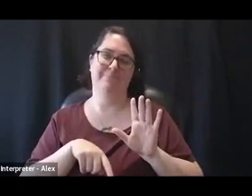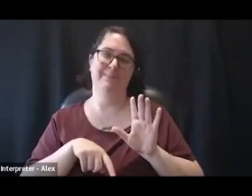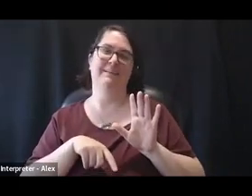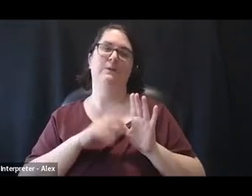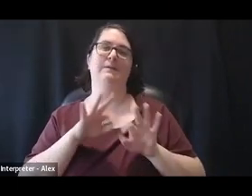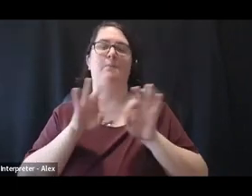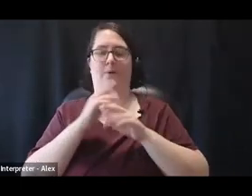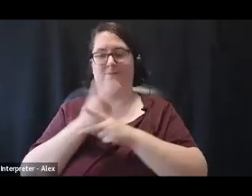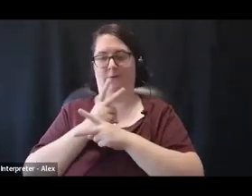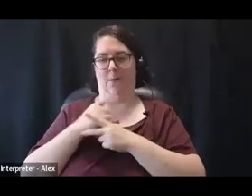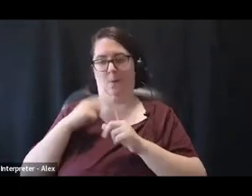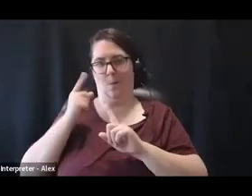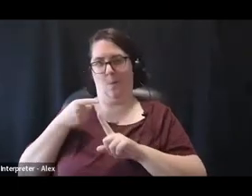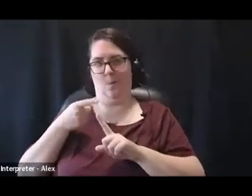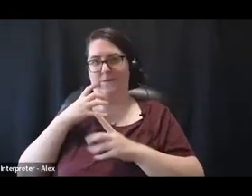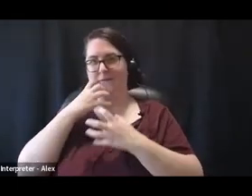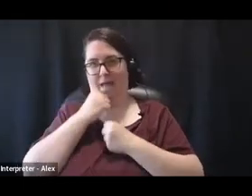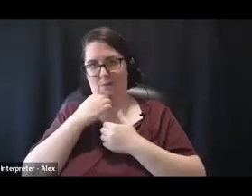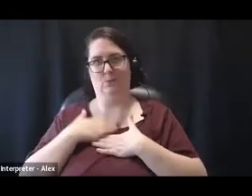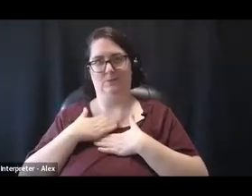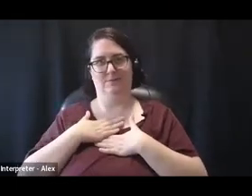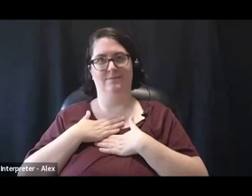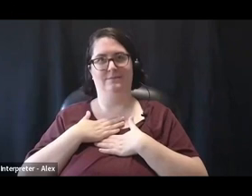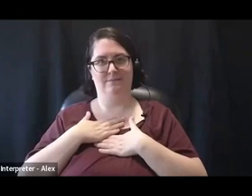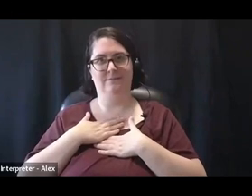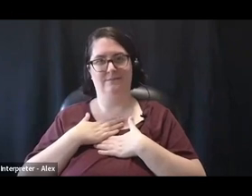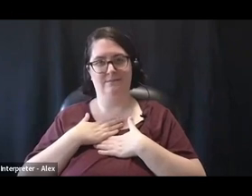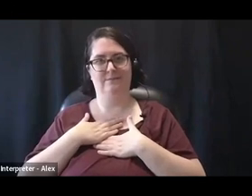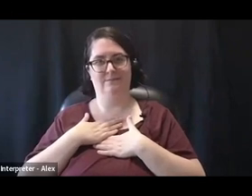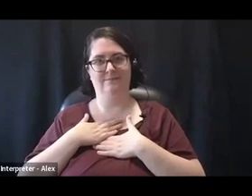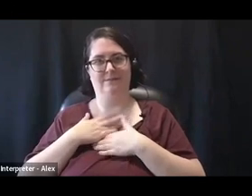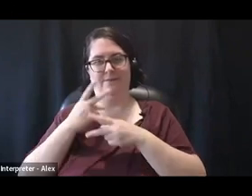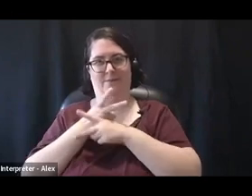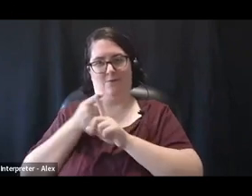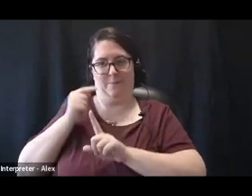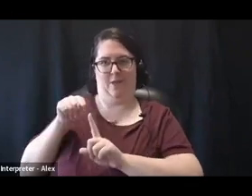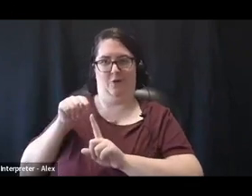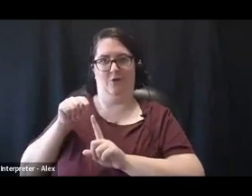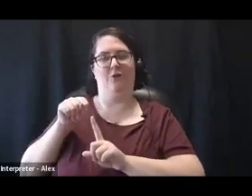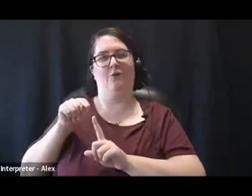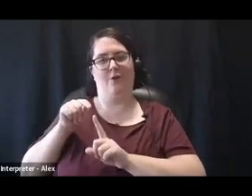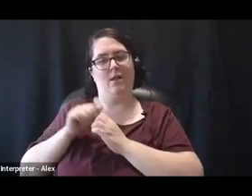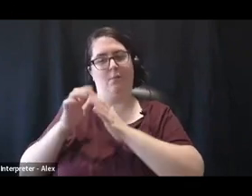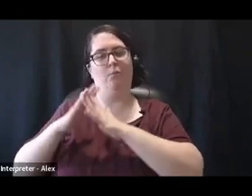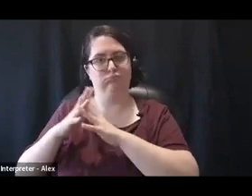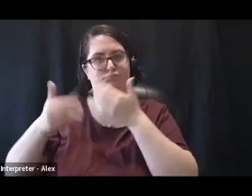what it is, again, going back to the values, what it is that you really need and what it is you're really trying to establish.